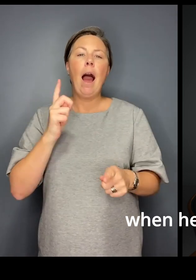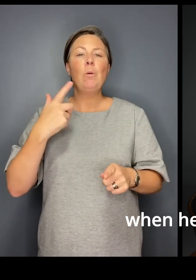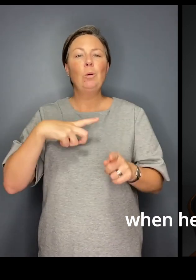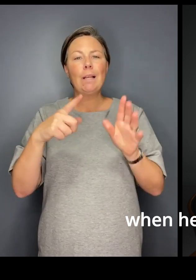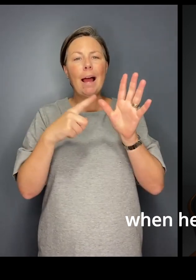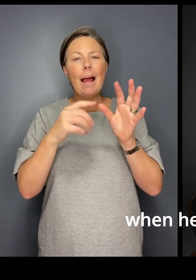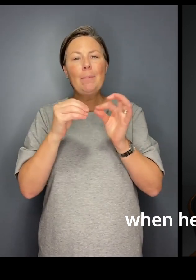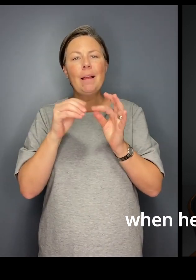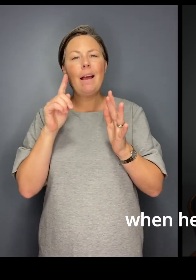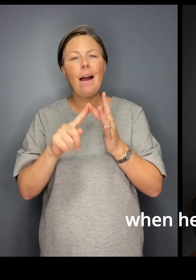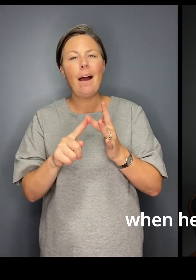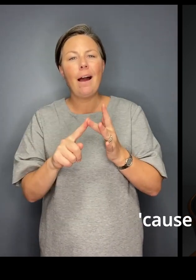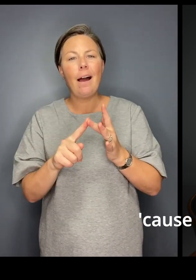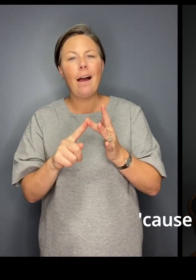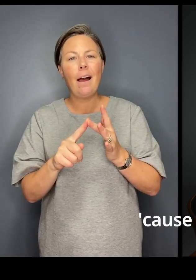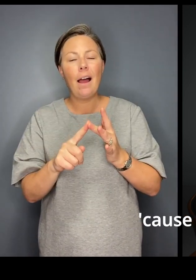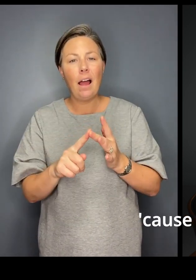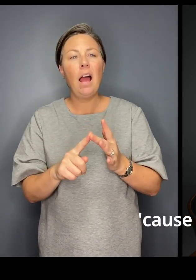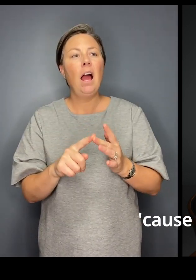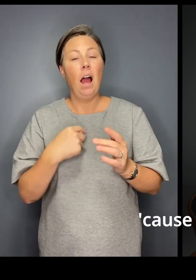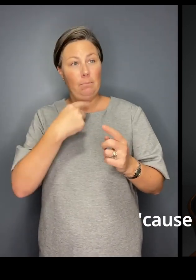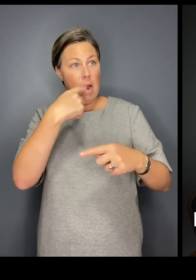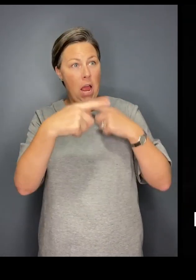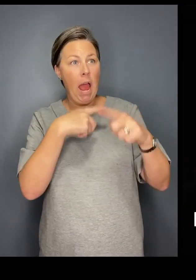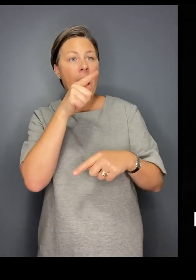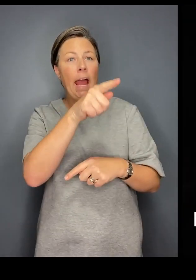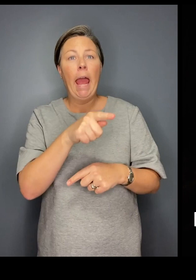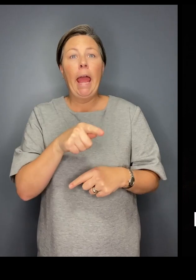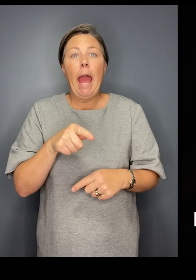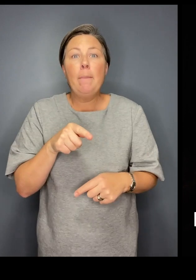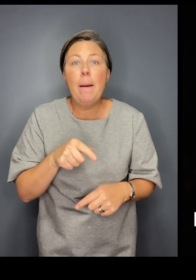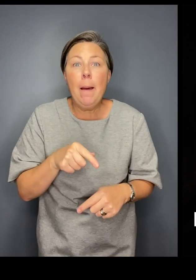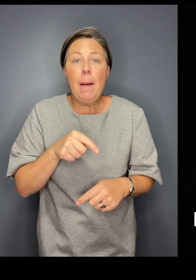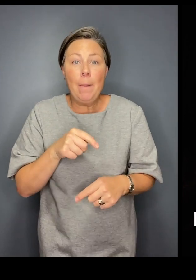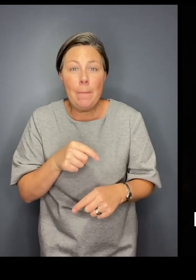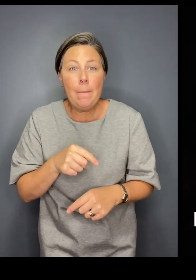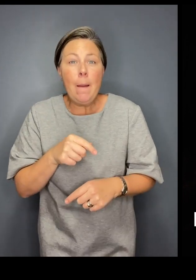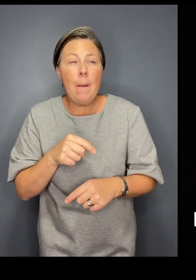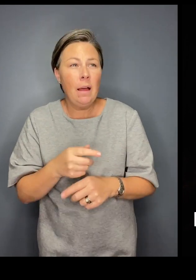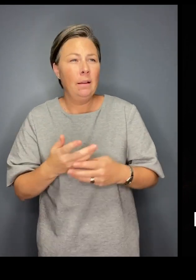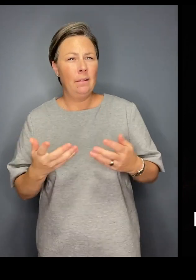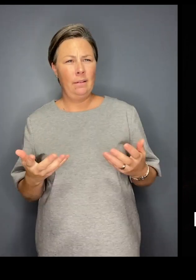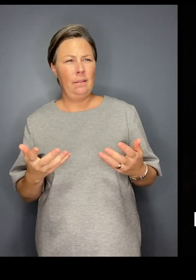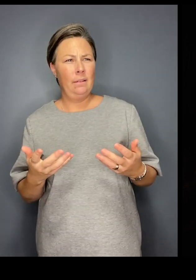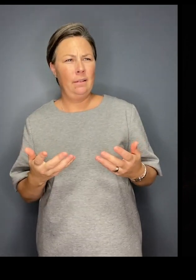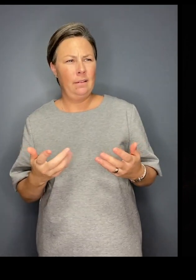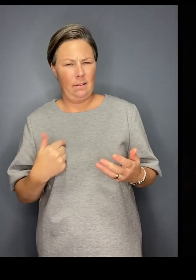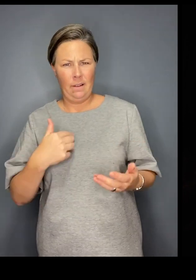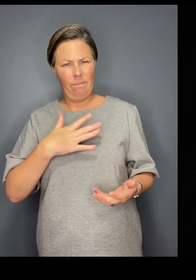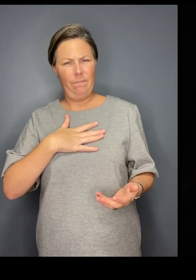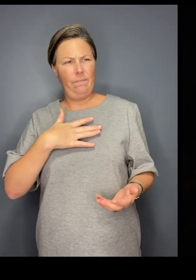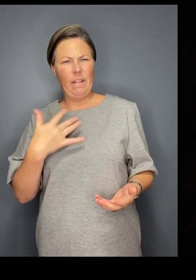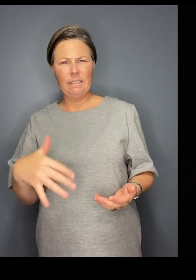finally saw that I couldn't read because I had an acquired brain injury, he spoke to me like this. I was